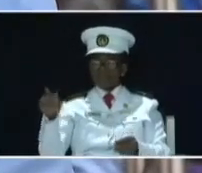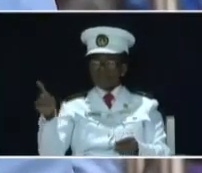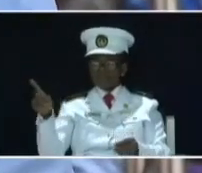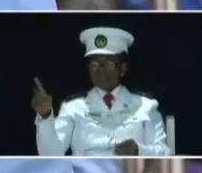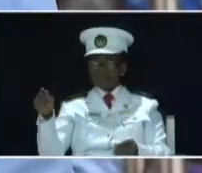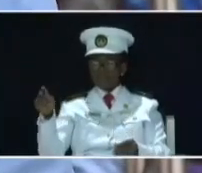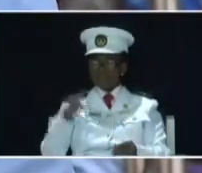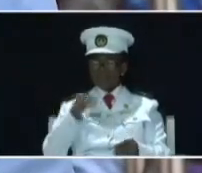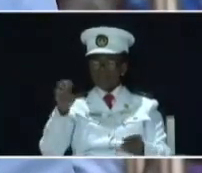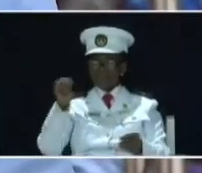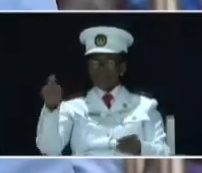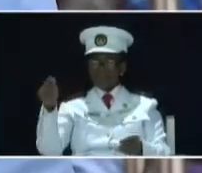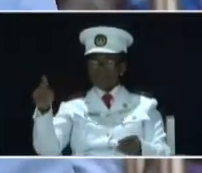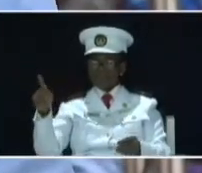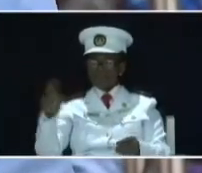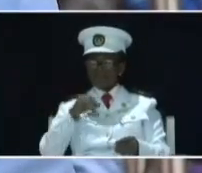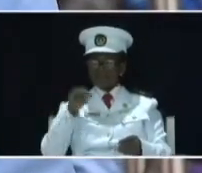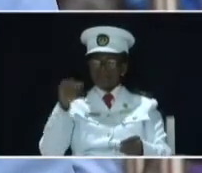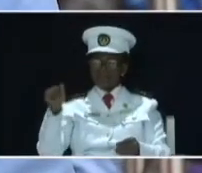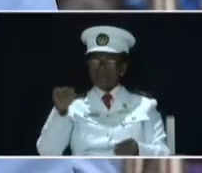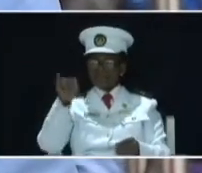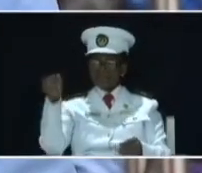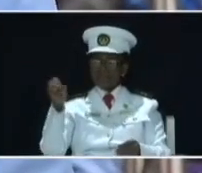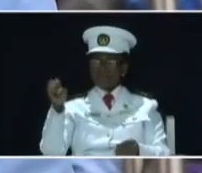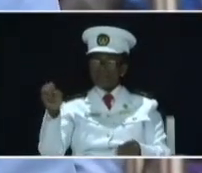Hivites and the Jebusites.